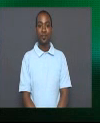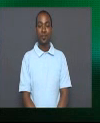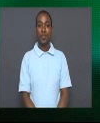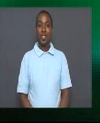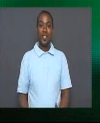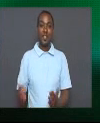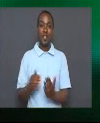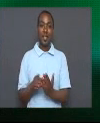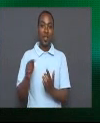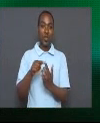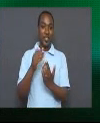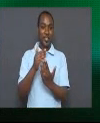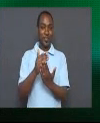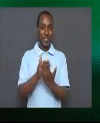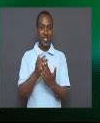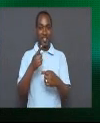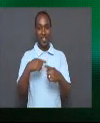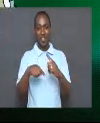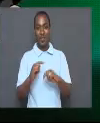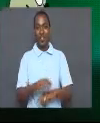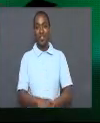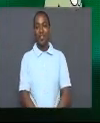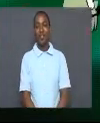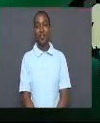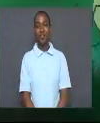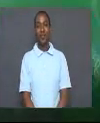Let's get back to our lesson.